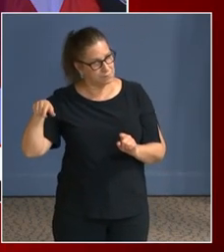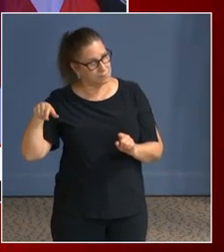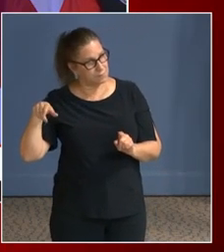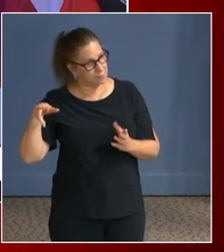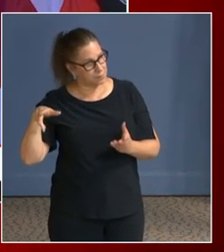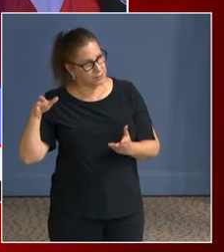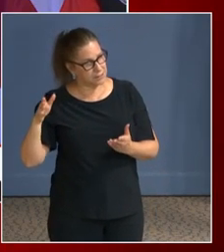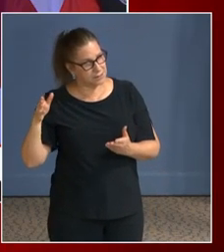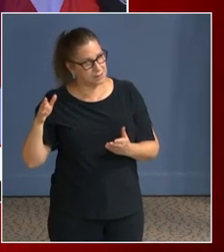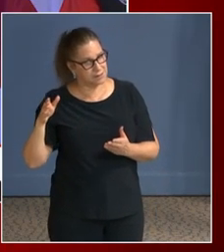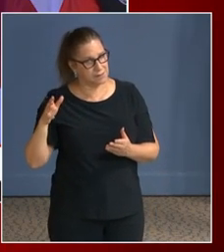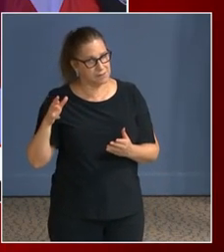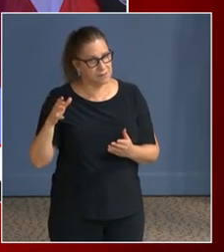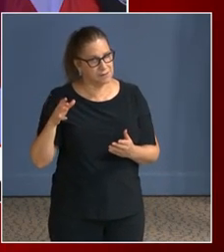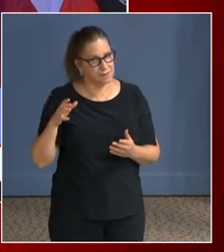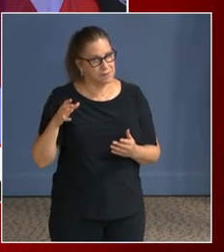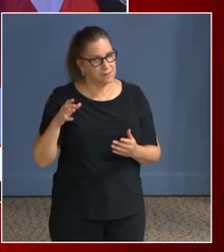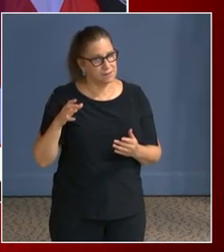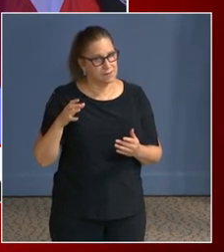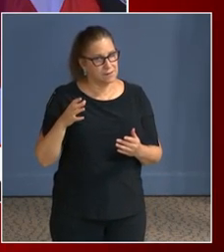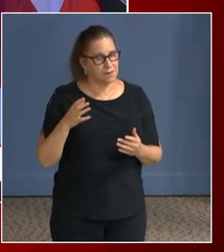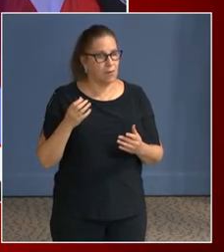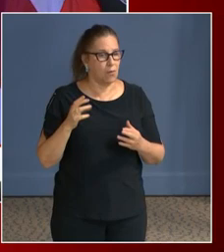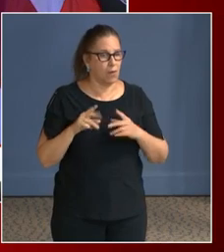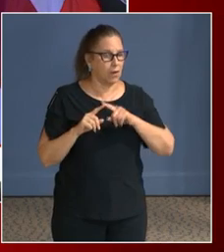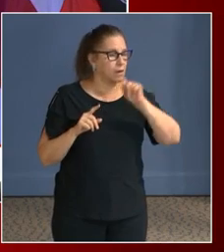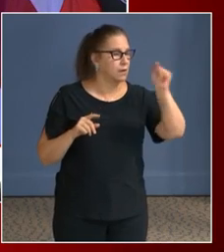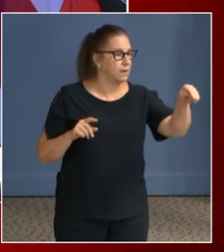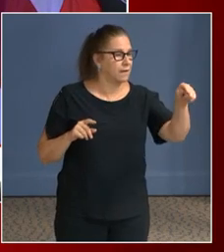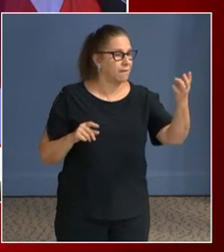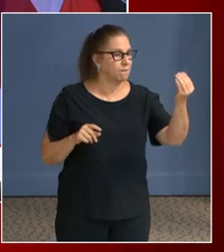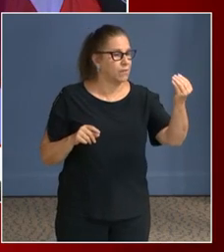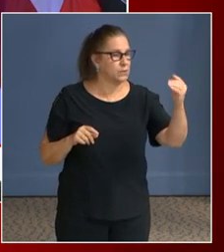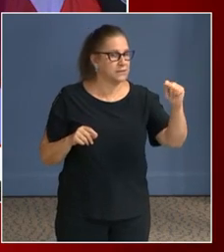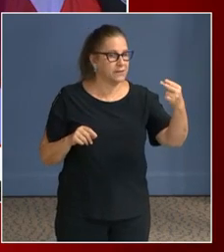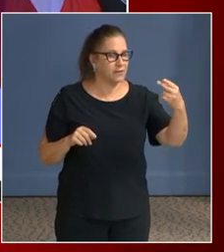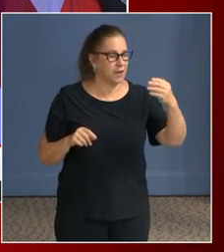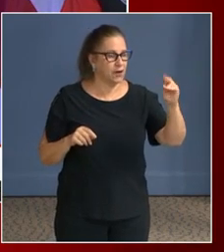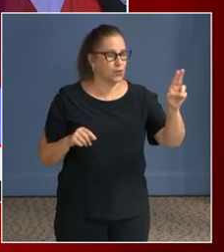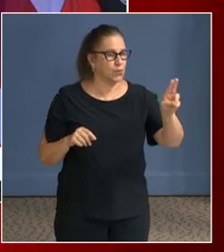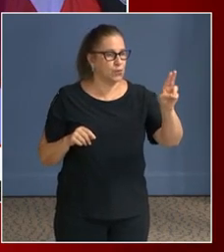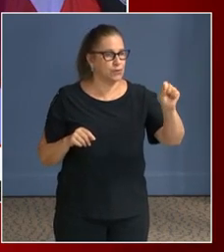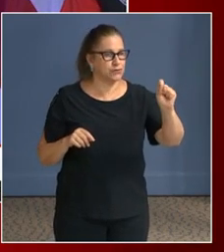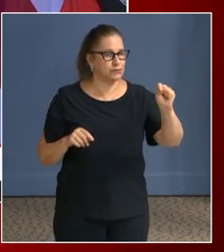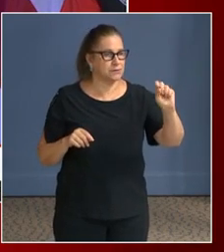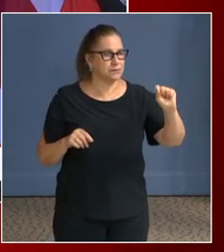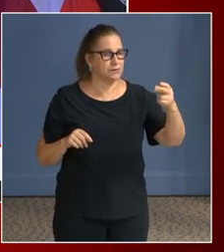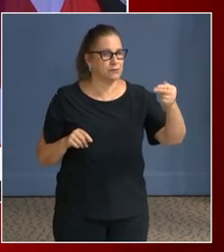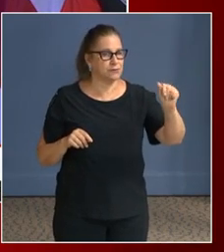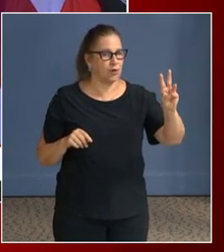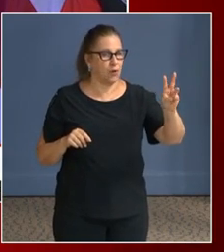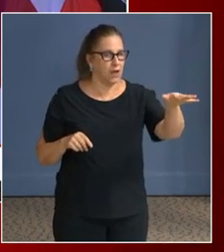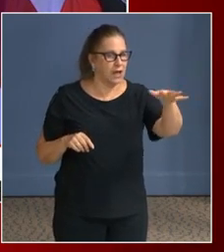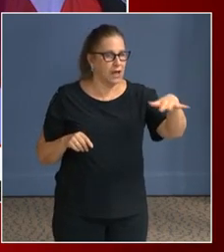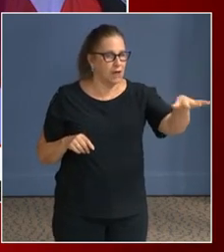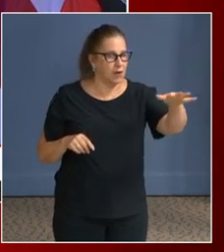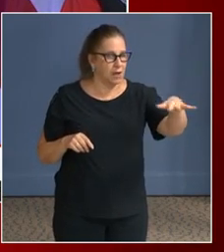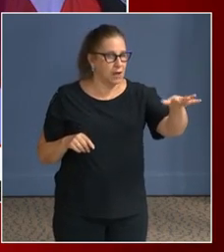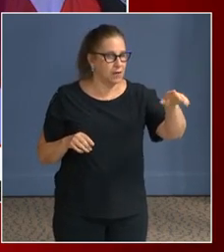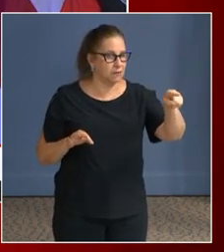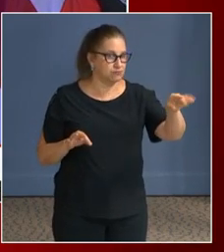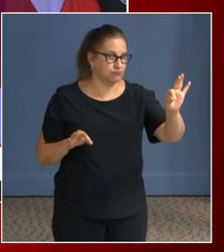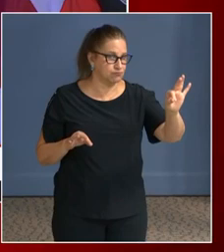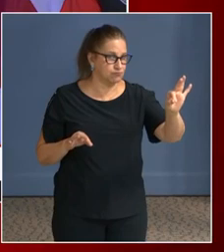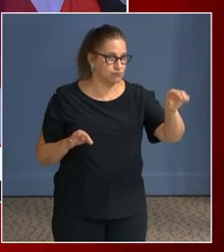at 14th and U is perfect. And I know we have been on the short end of some